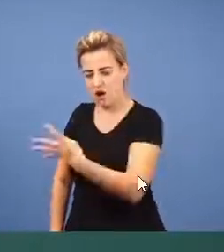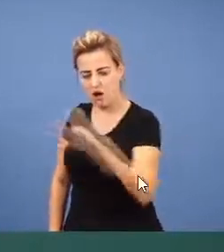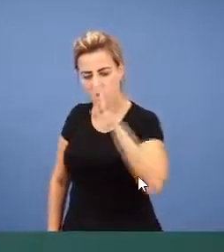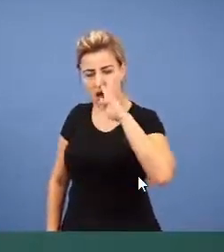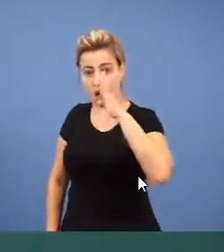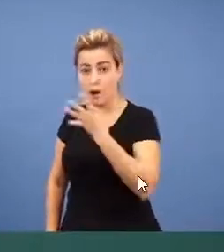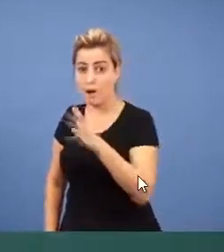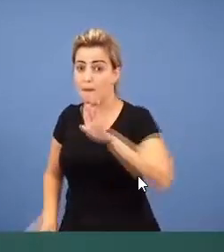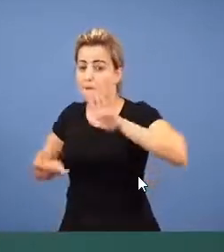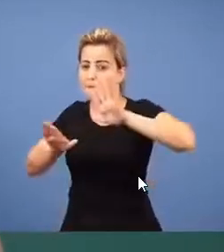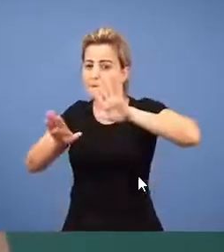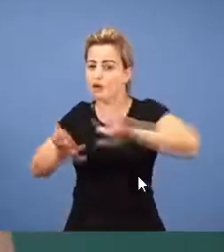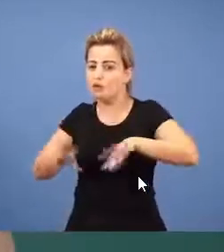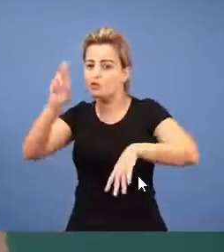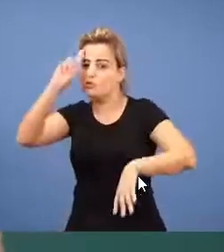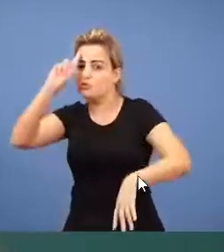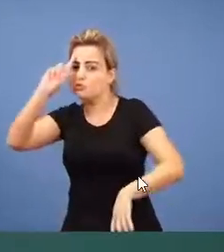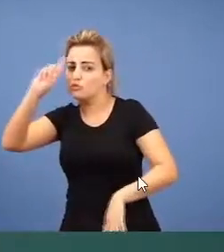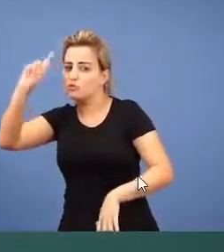And this word.